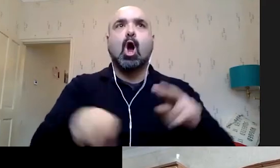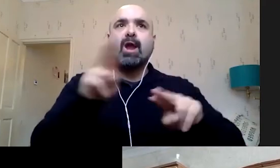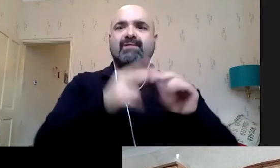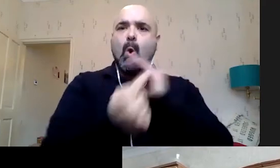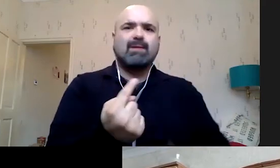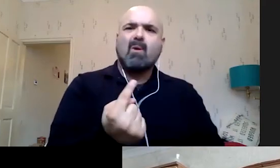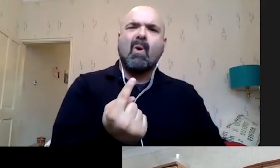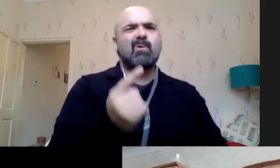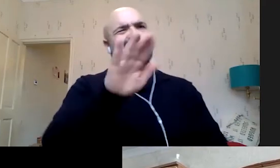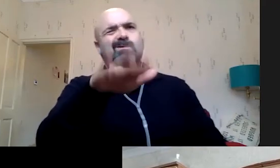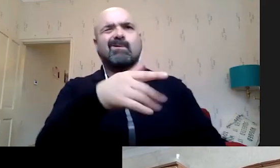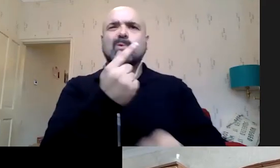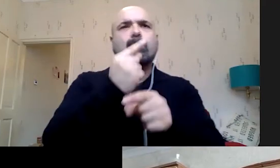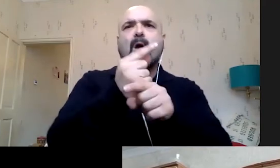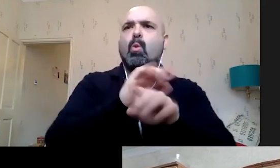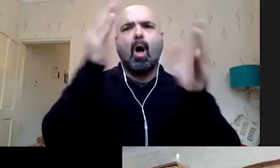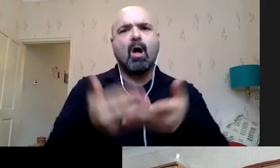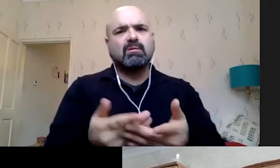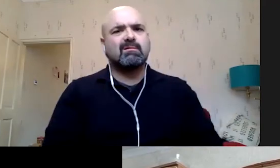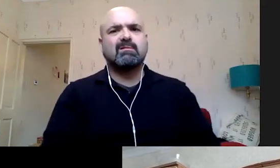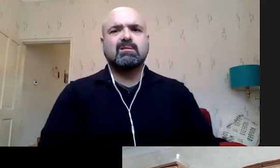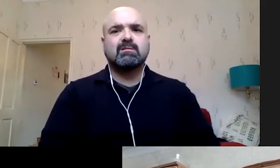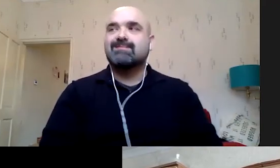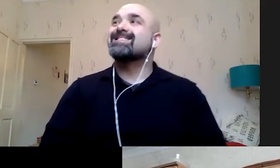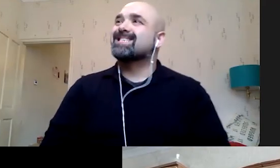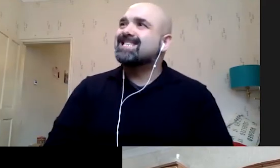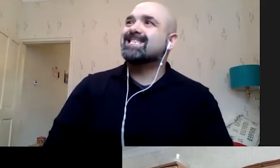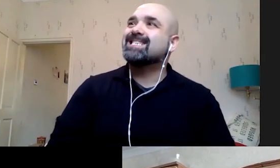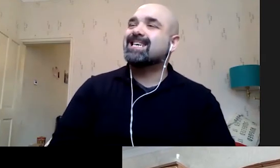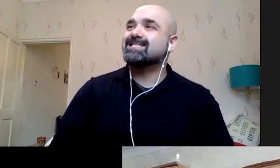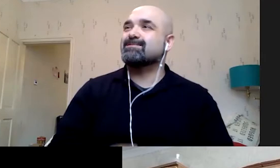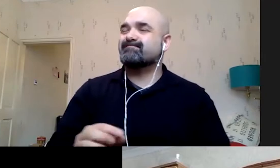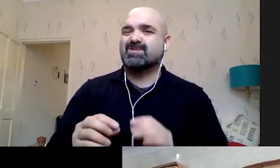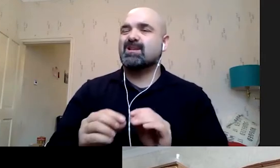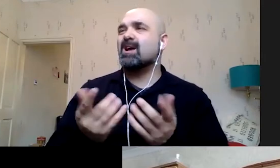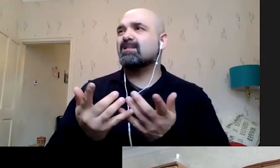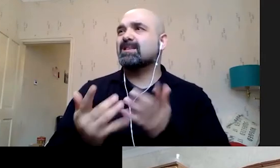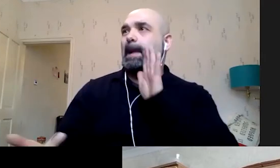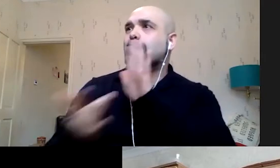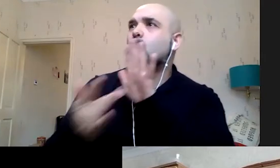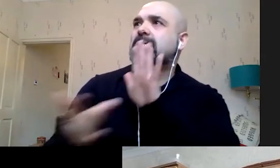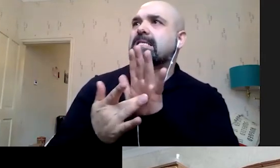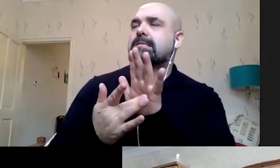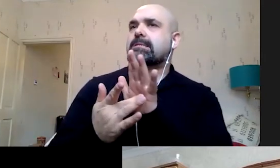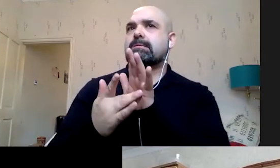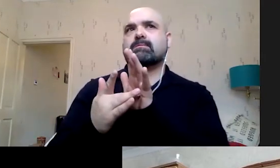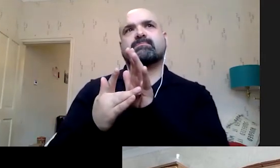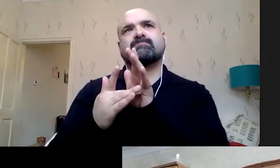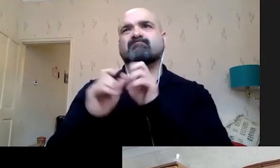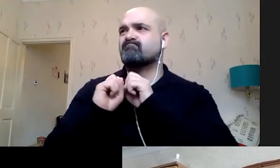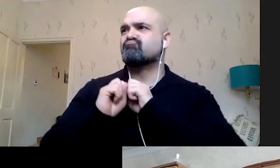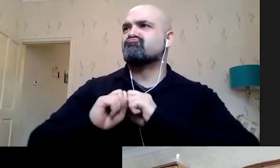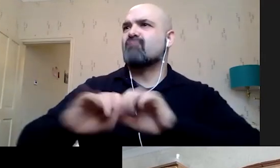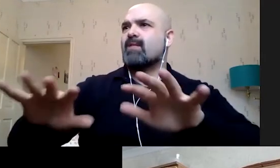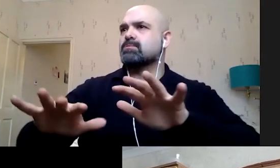it's about minimising the importance of it, really. Or not the importance, but just how the prevalence of it in